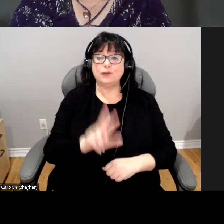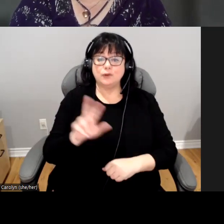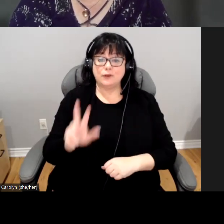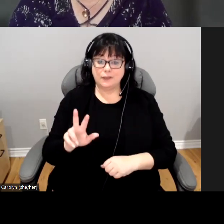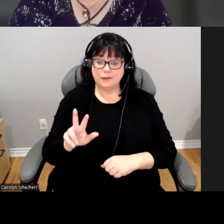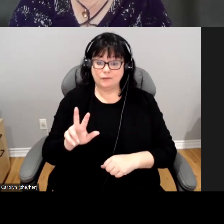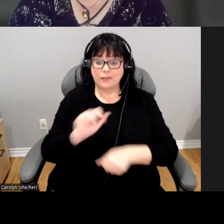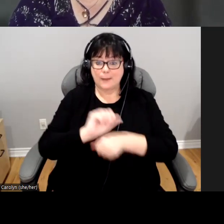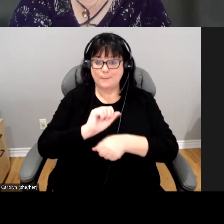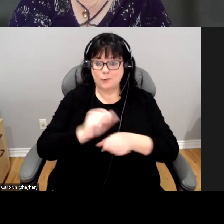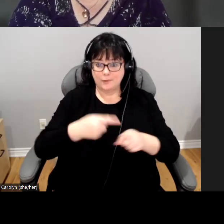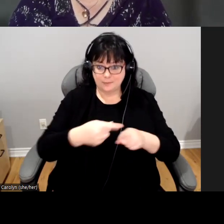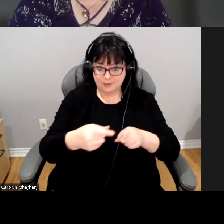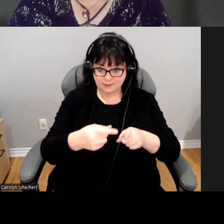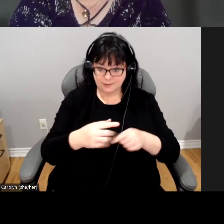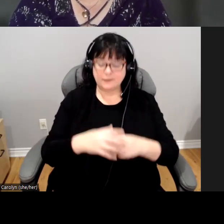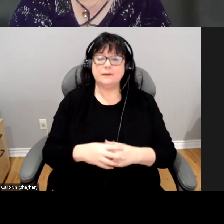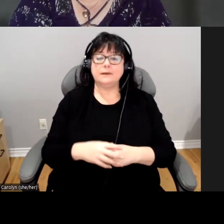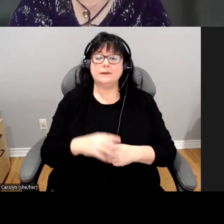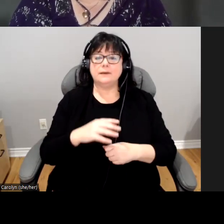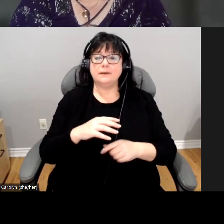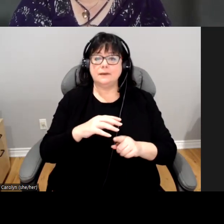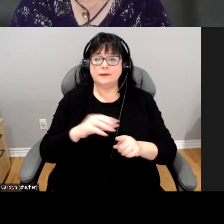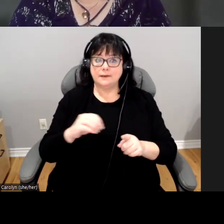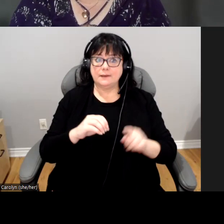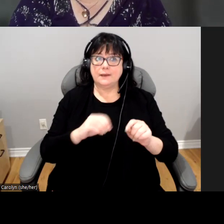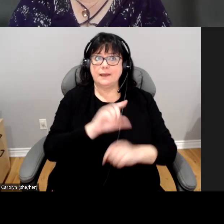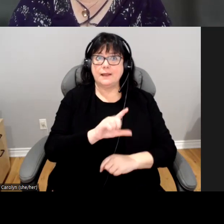staff and 7